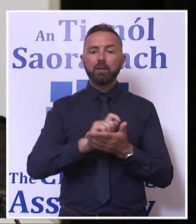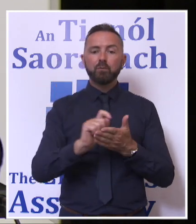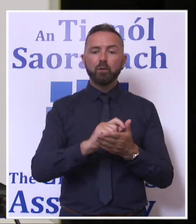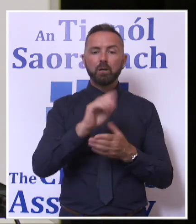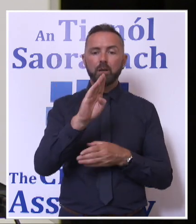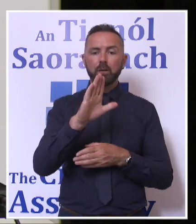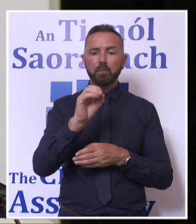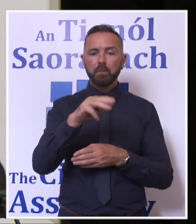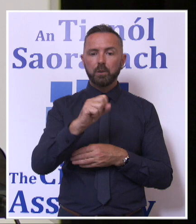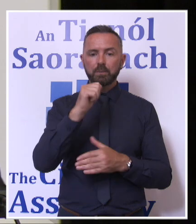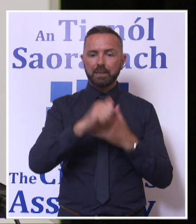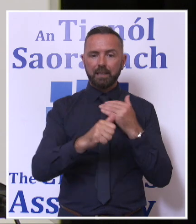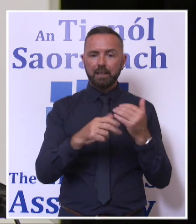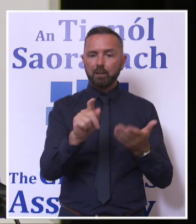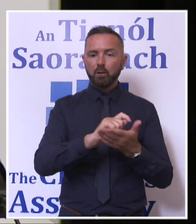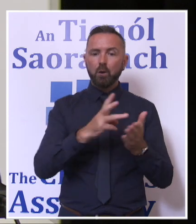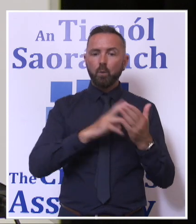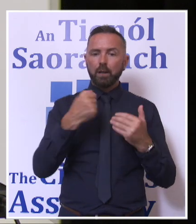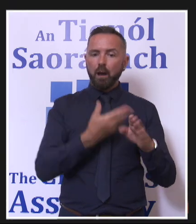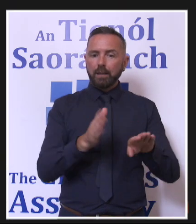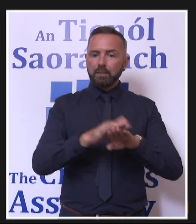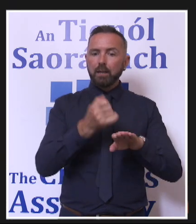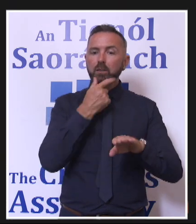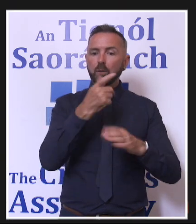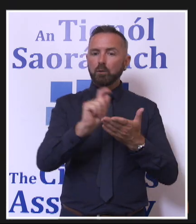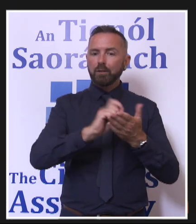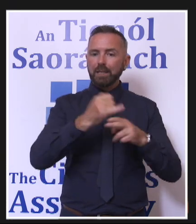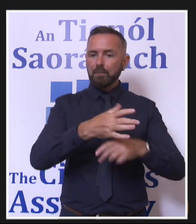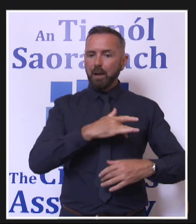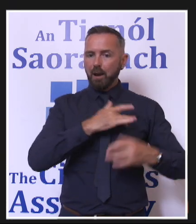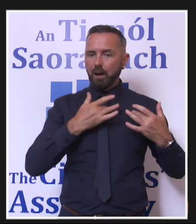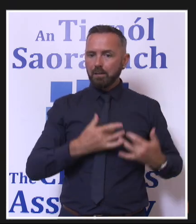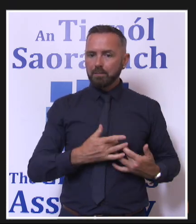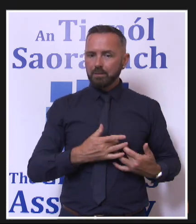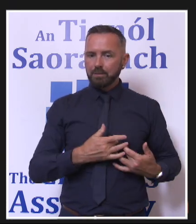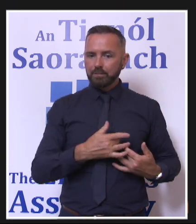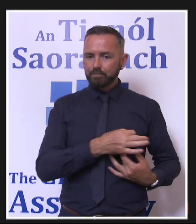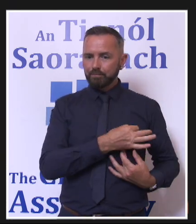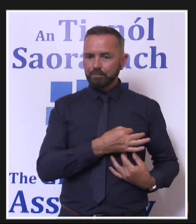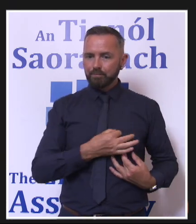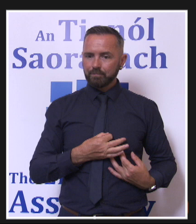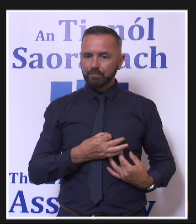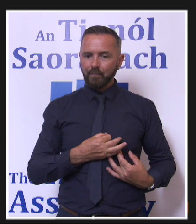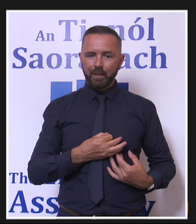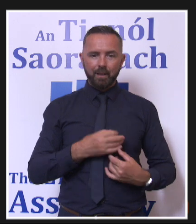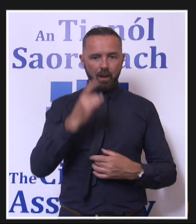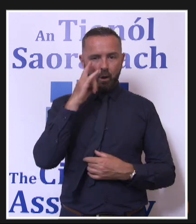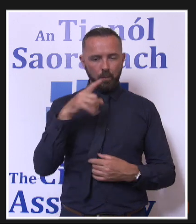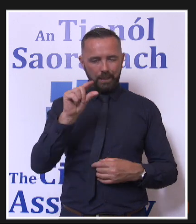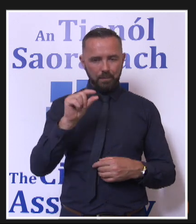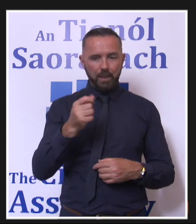I die, Dublin will be written in my heart. So I hope you can take a little bit of Dublin away from you this evening for you,